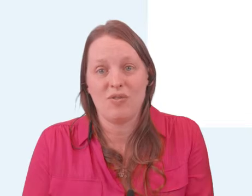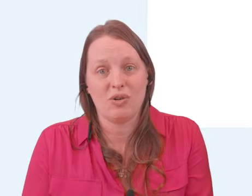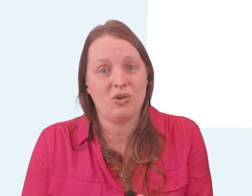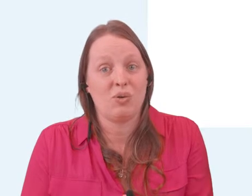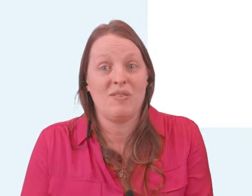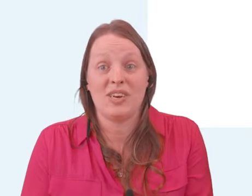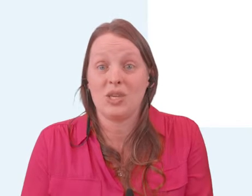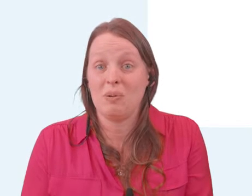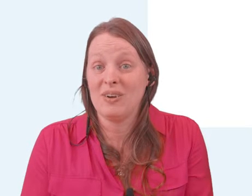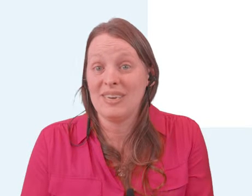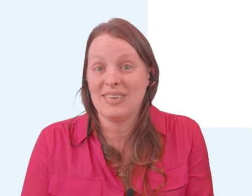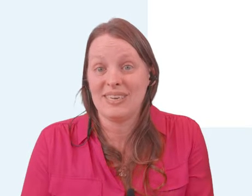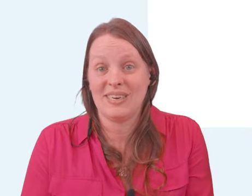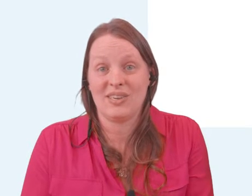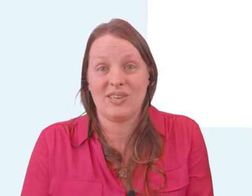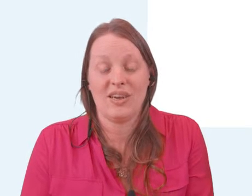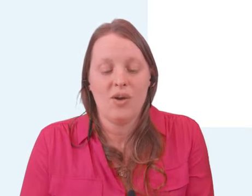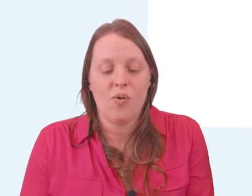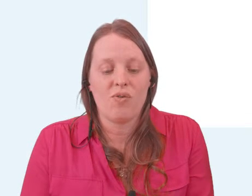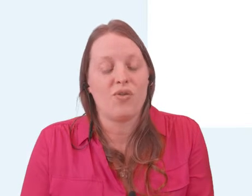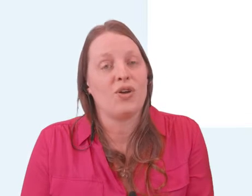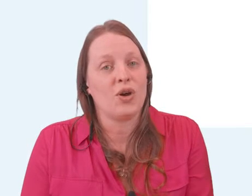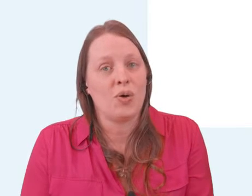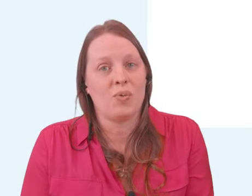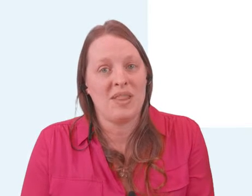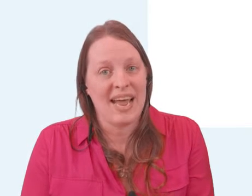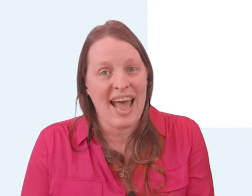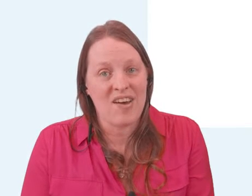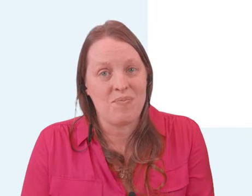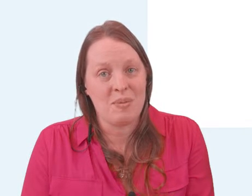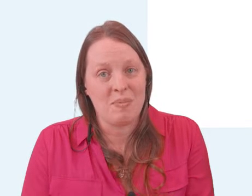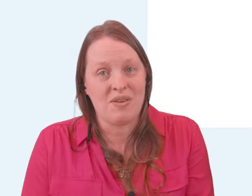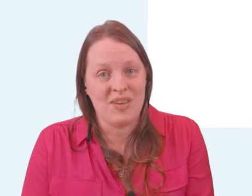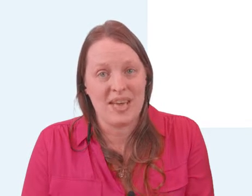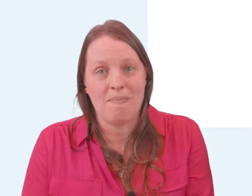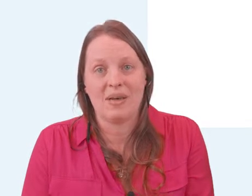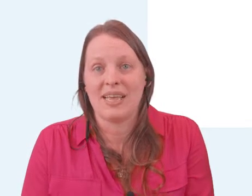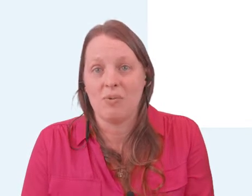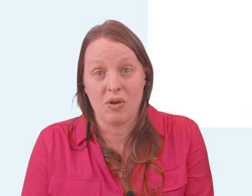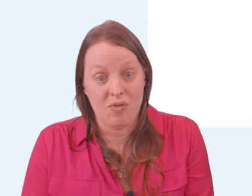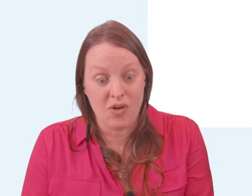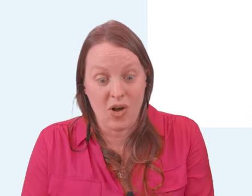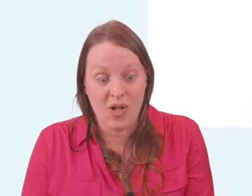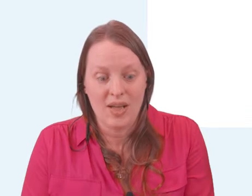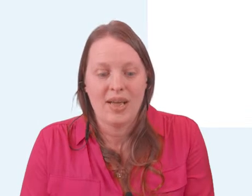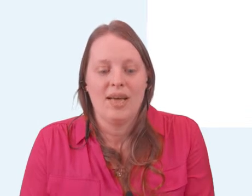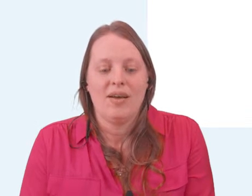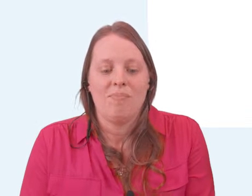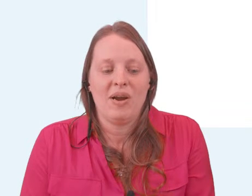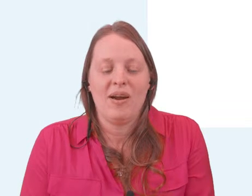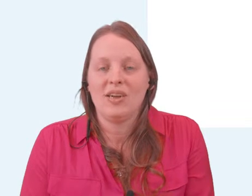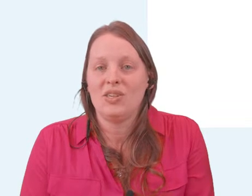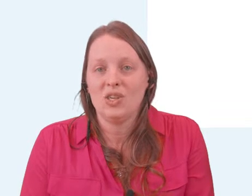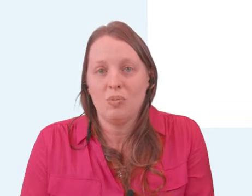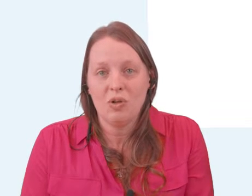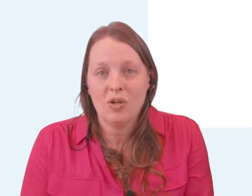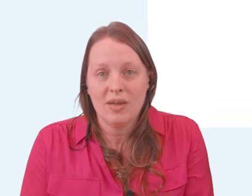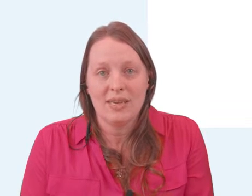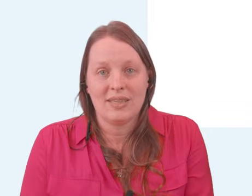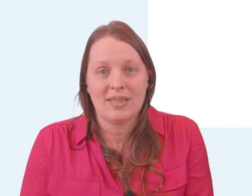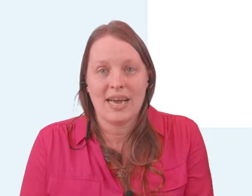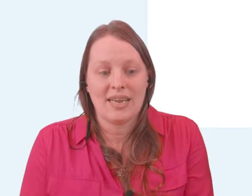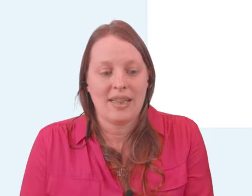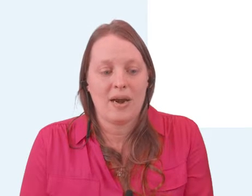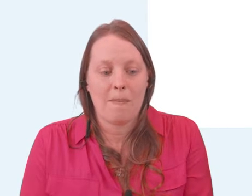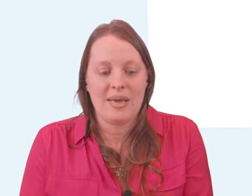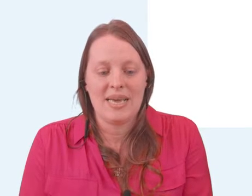that there are folks who don't even experience dizziness or vertigo when they have BPPV, but they will fall. Paroxysmal